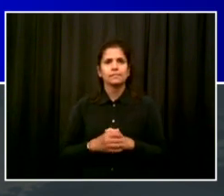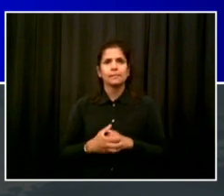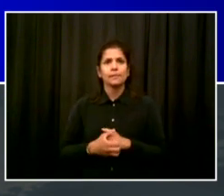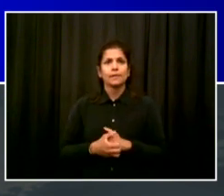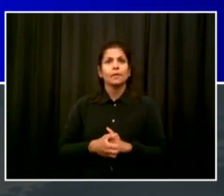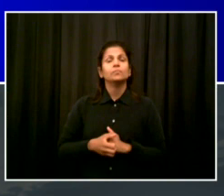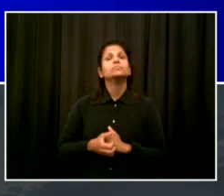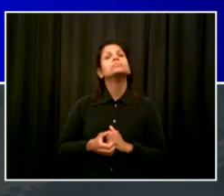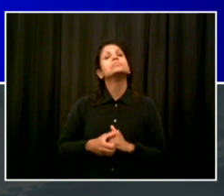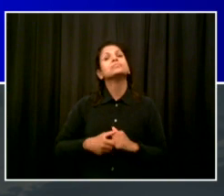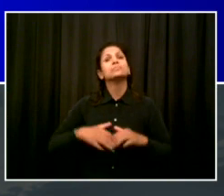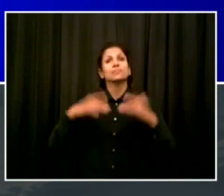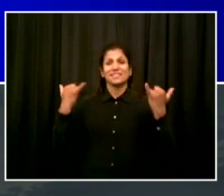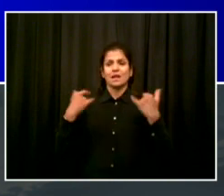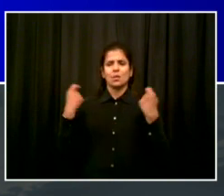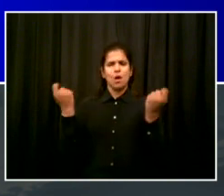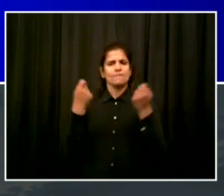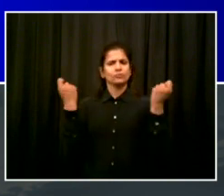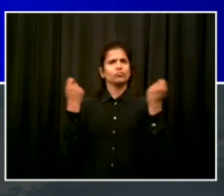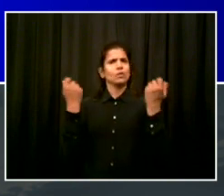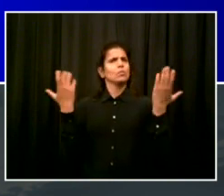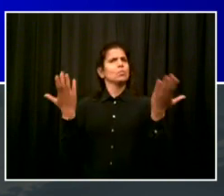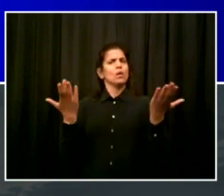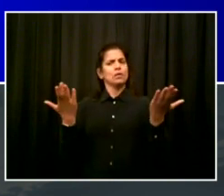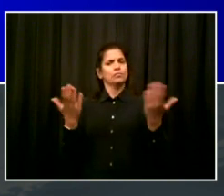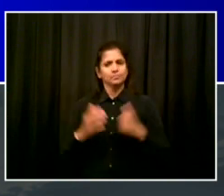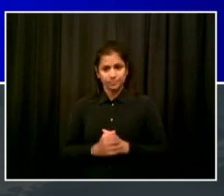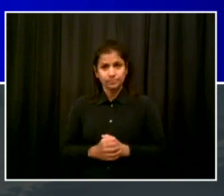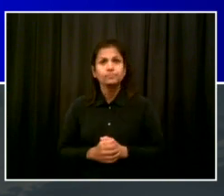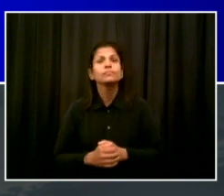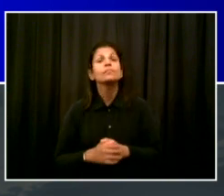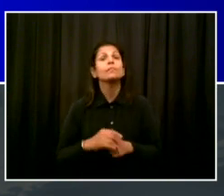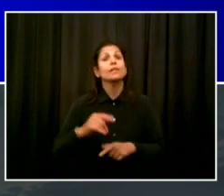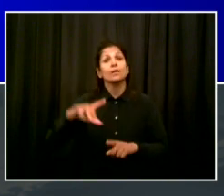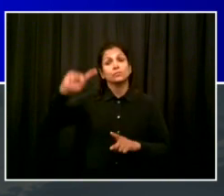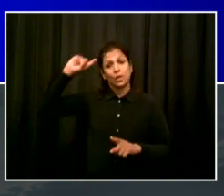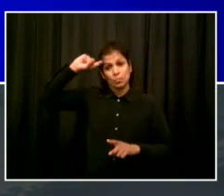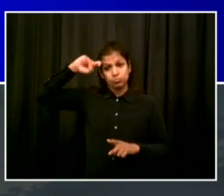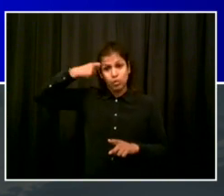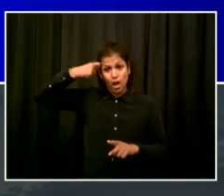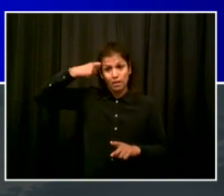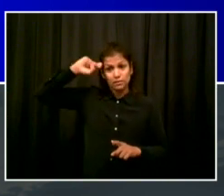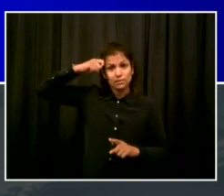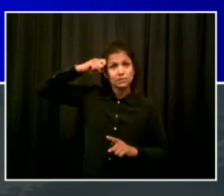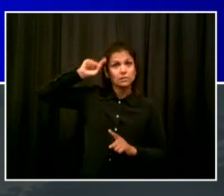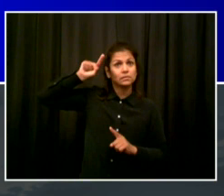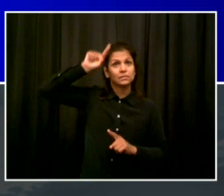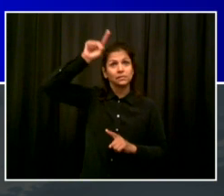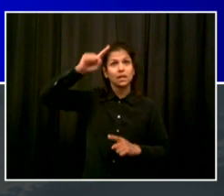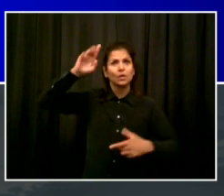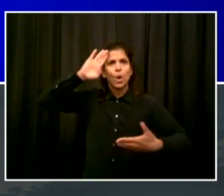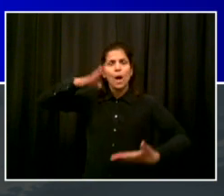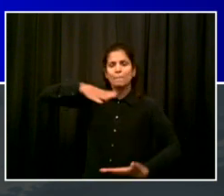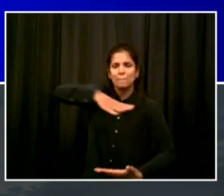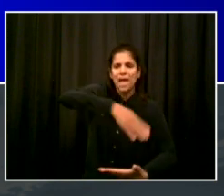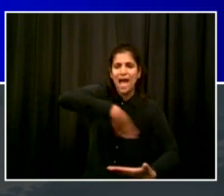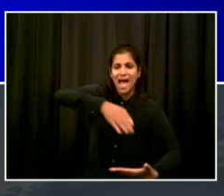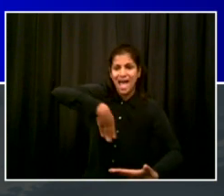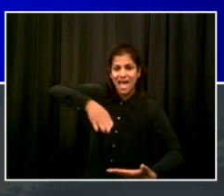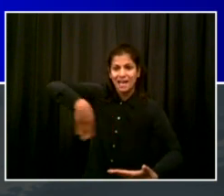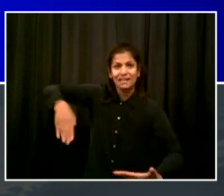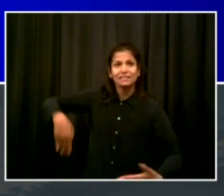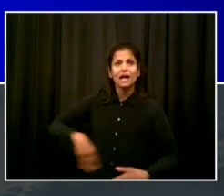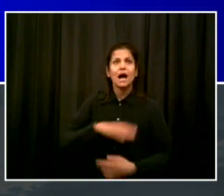to reflect, painting the Black Lives mural in the Bronx, signing the legislation passed by the City Council. And I said there, and I want to